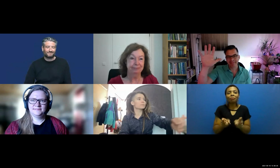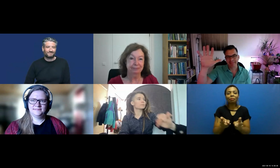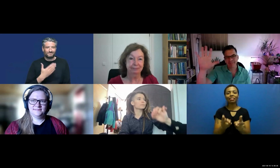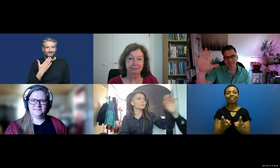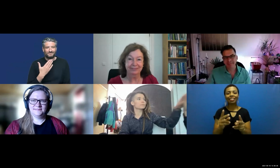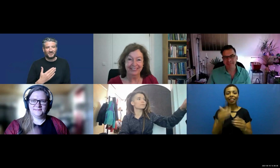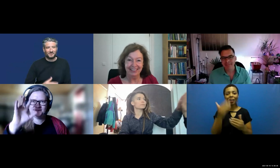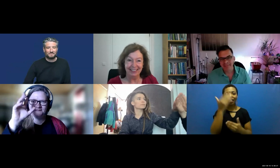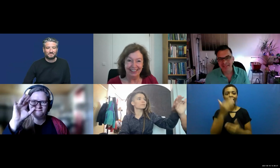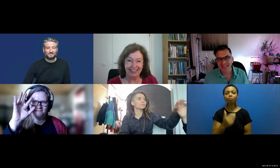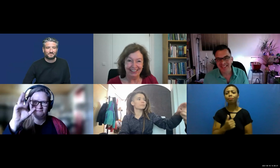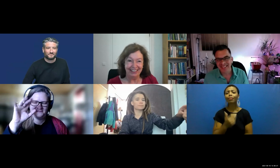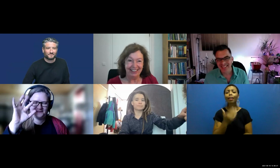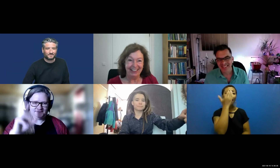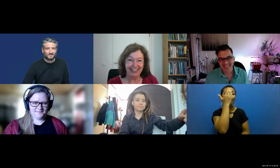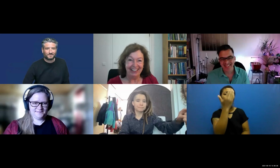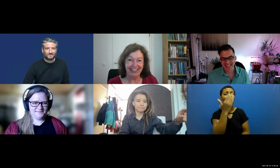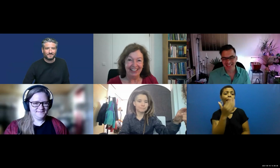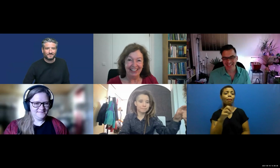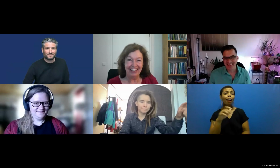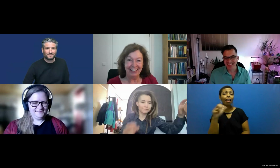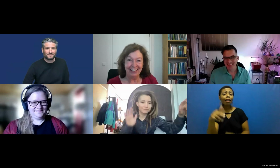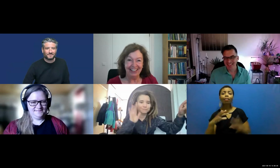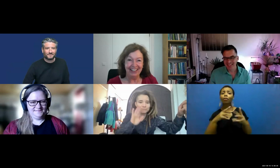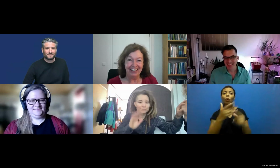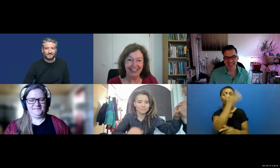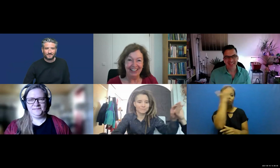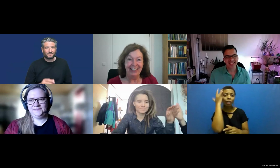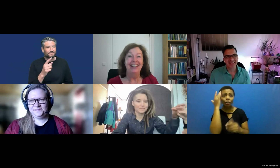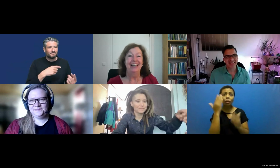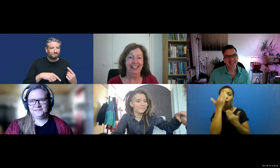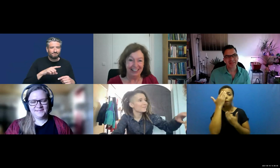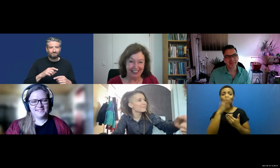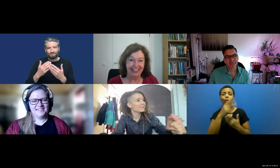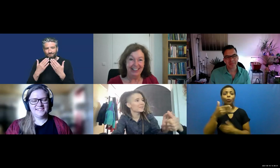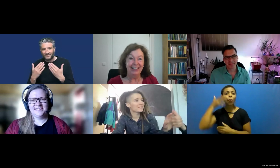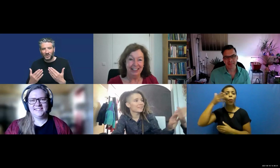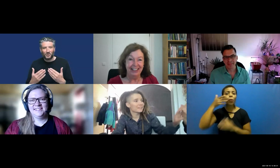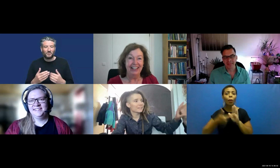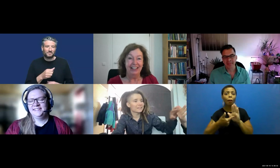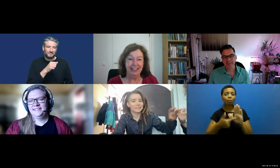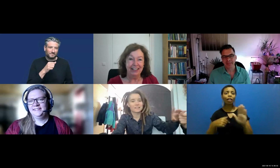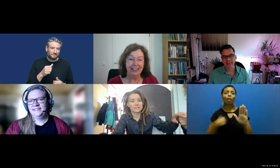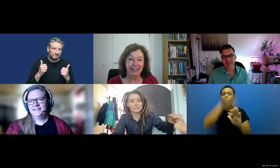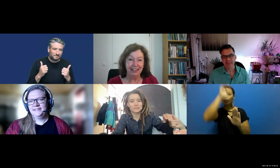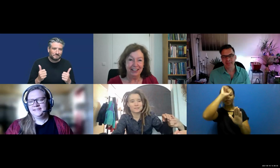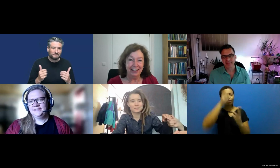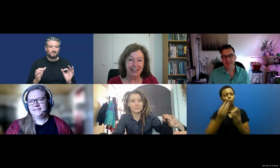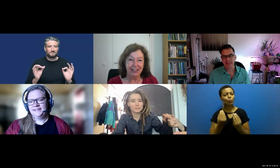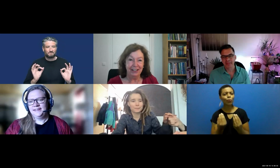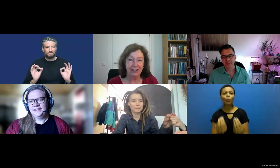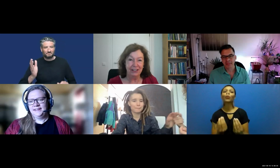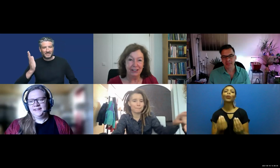Thank you, Marleen, and thank you, everyone. It was really nice to have all your presentations. We learned a lot. I hope we keep